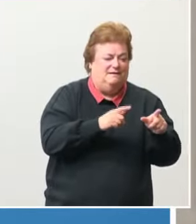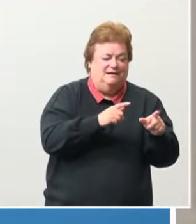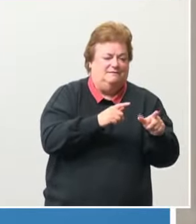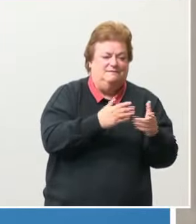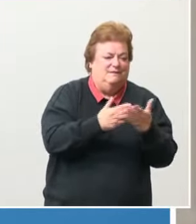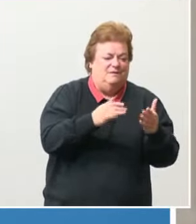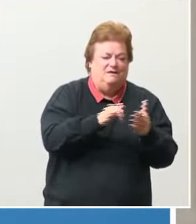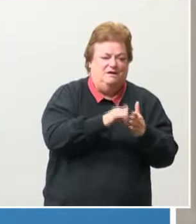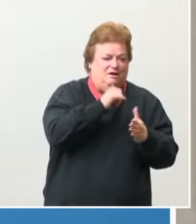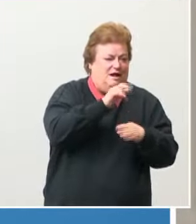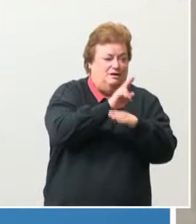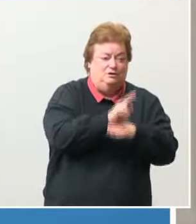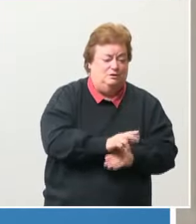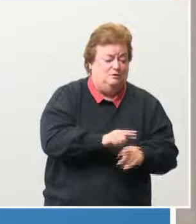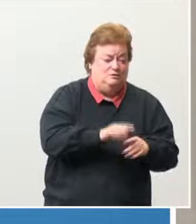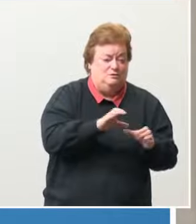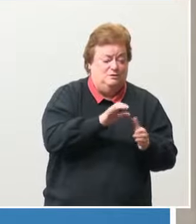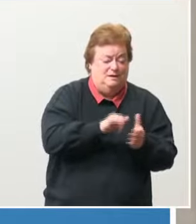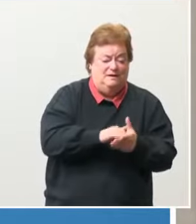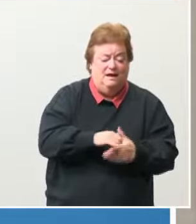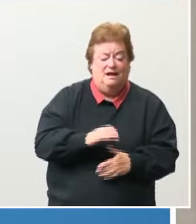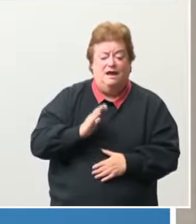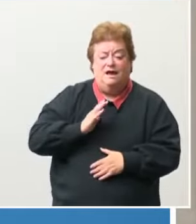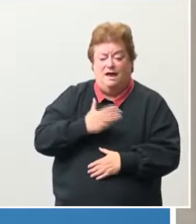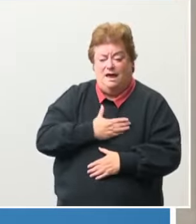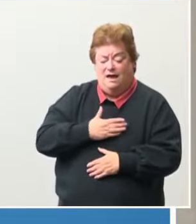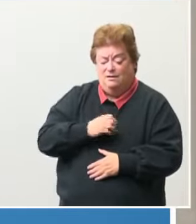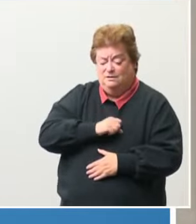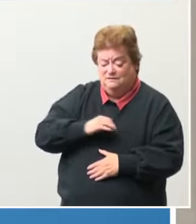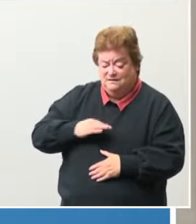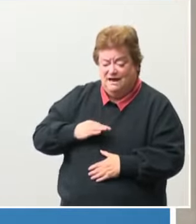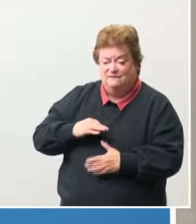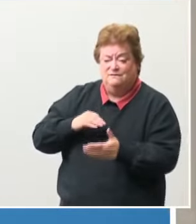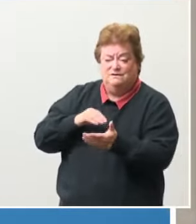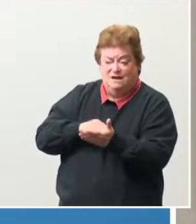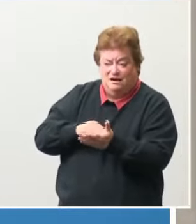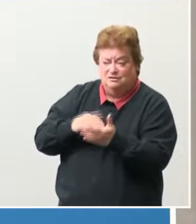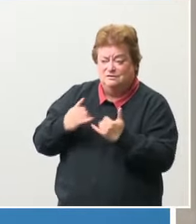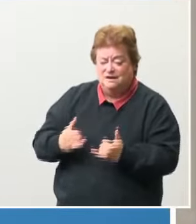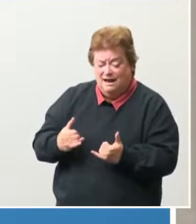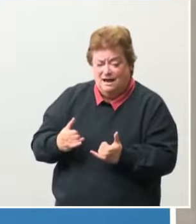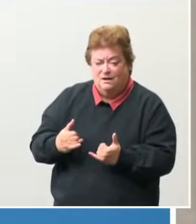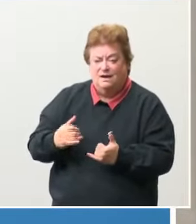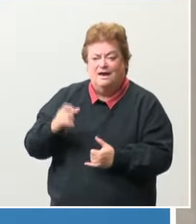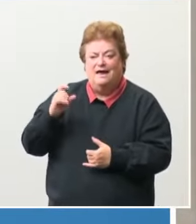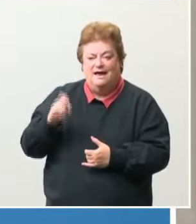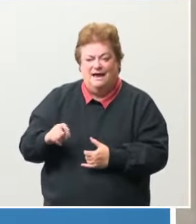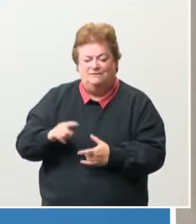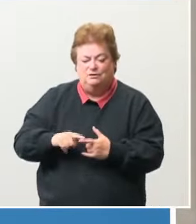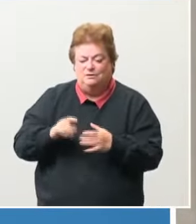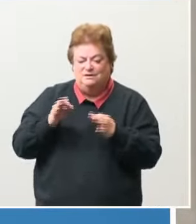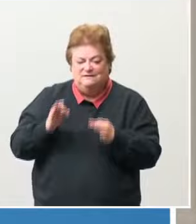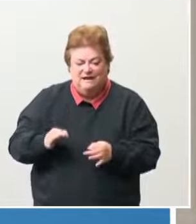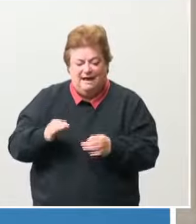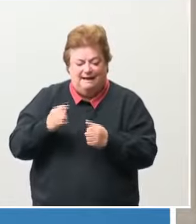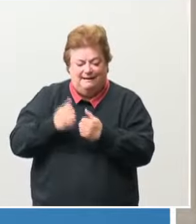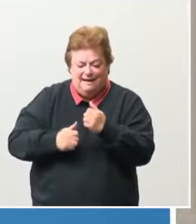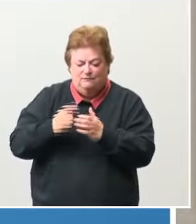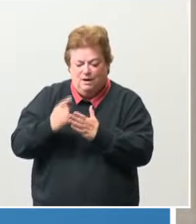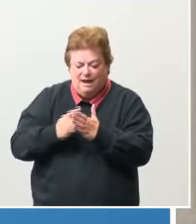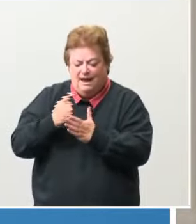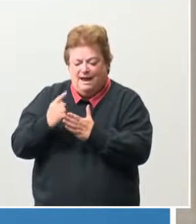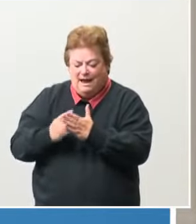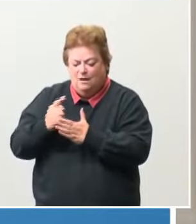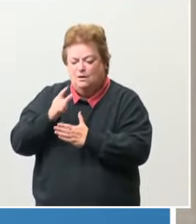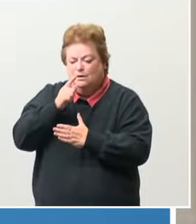doing. Our staff and our physicians now are in a position where they are choosing literally hour by hour who gets the